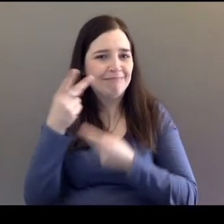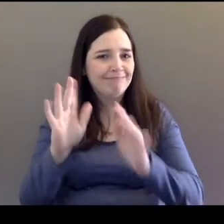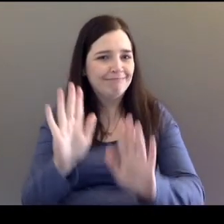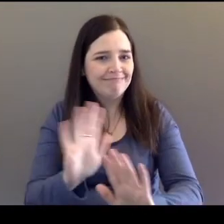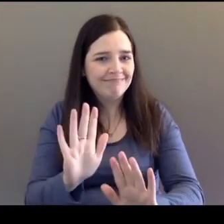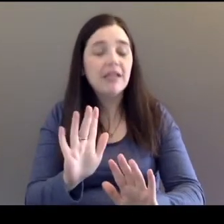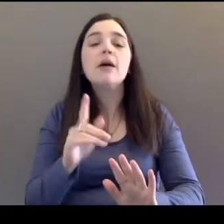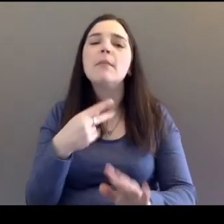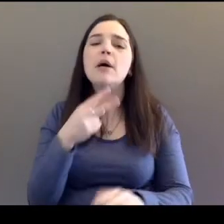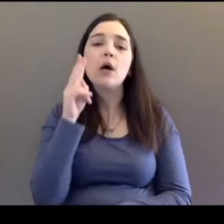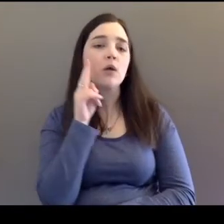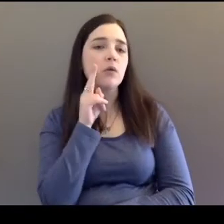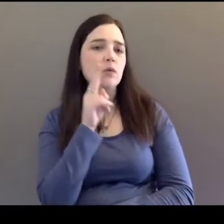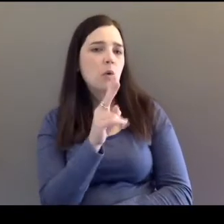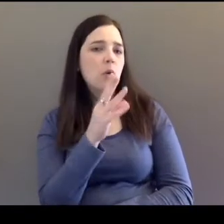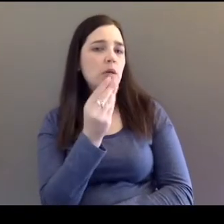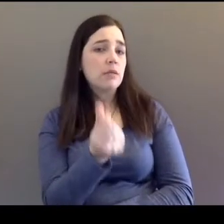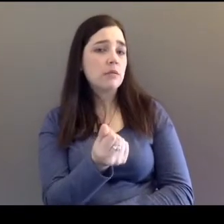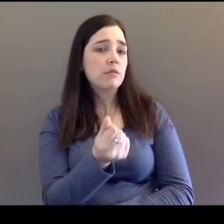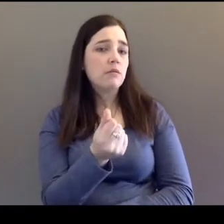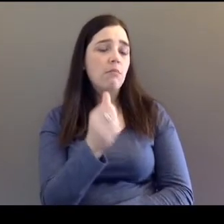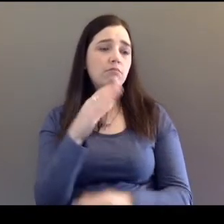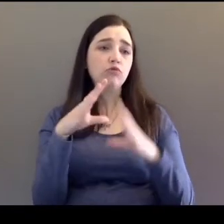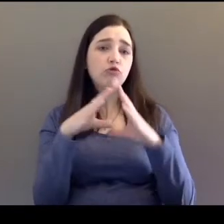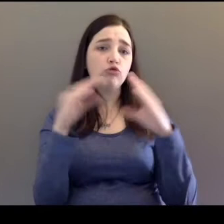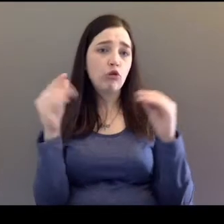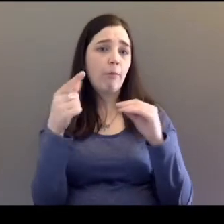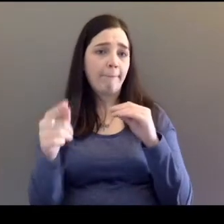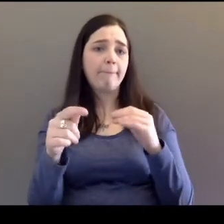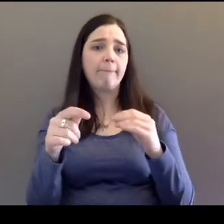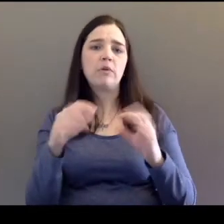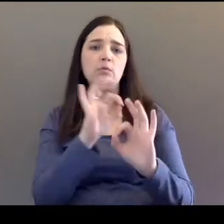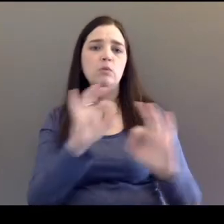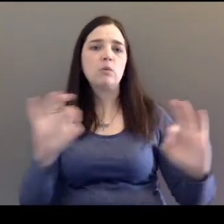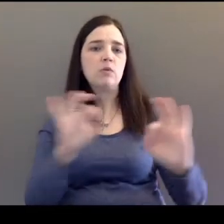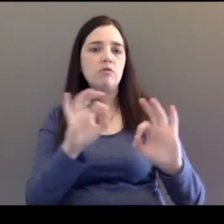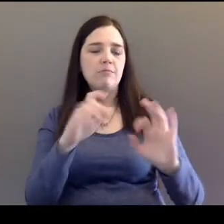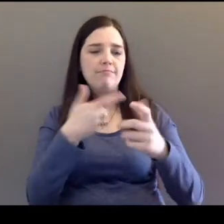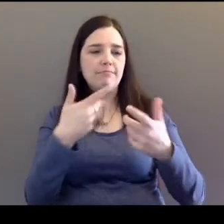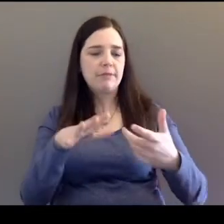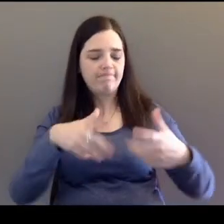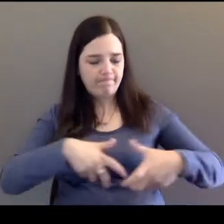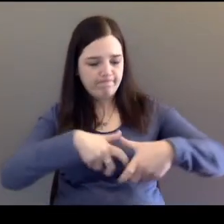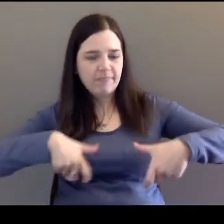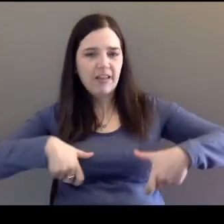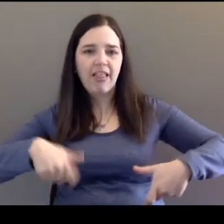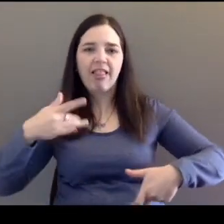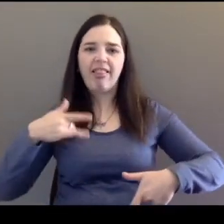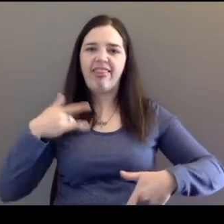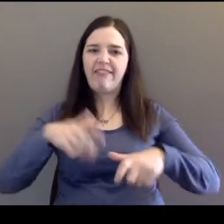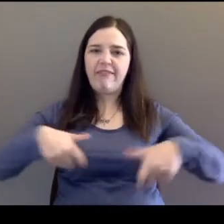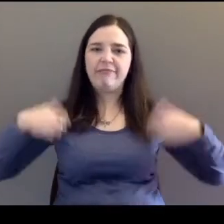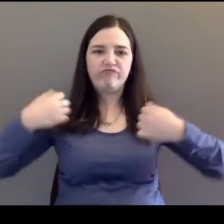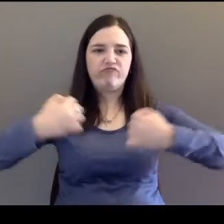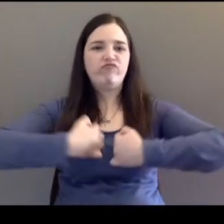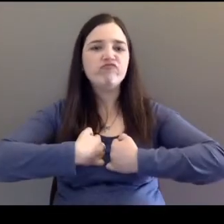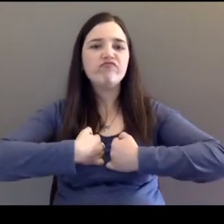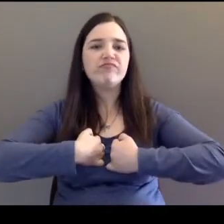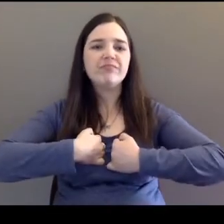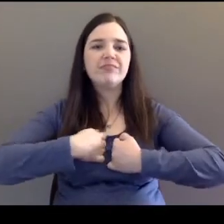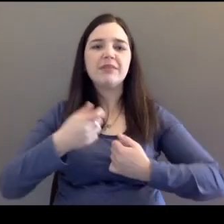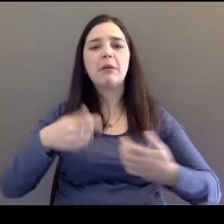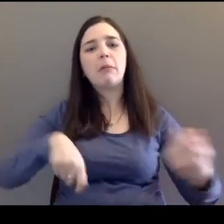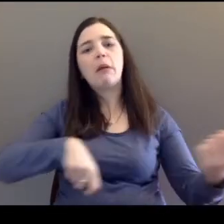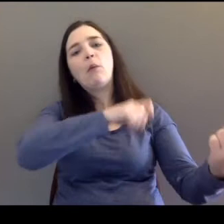did see some supermarkets where some musicians had put on life belts and were playing it as people bought the last roll of toilet roll.